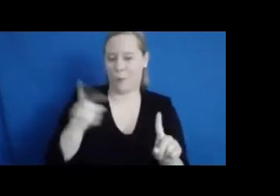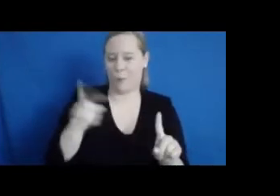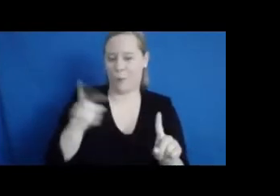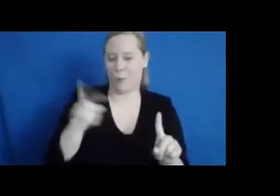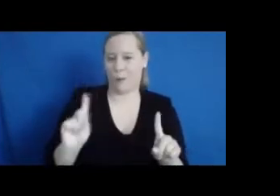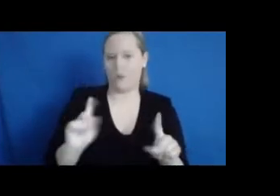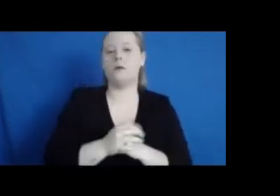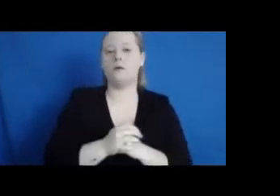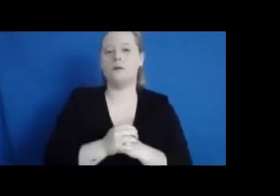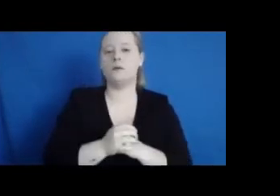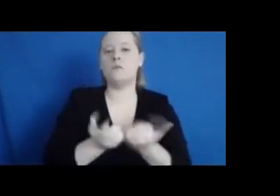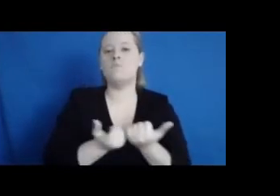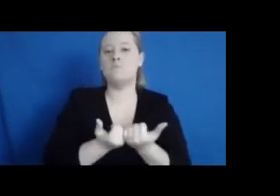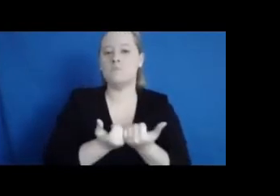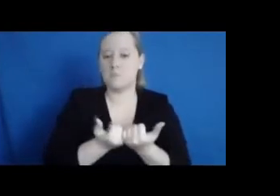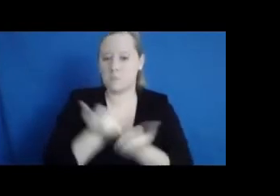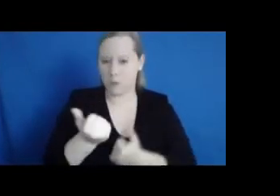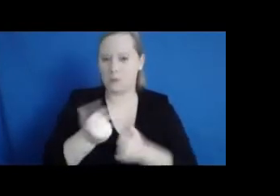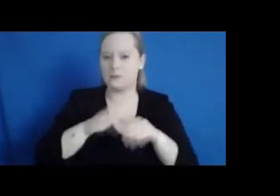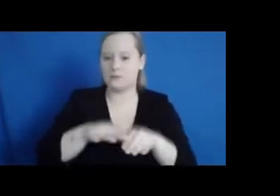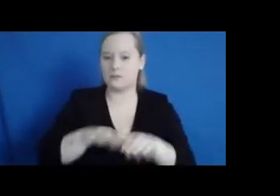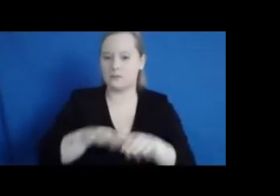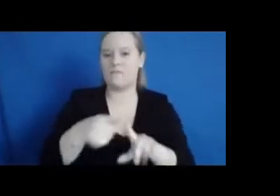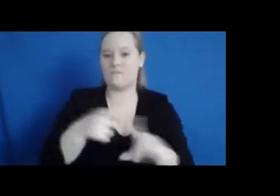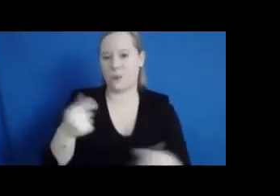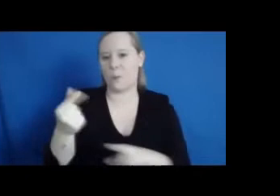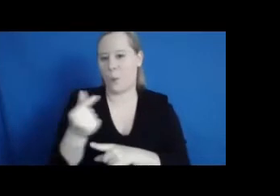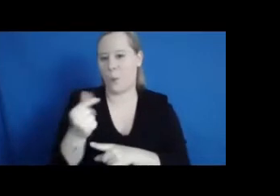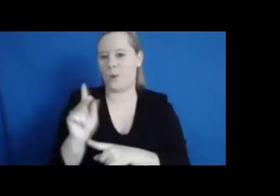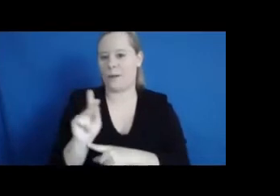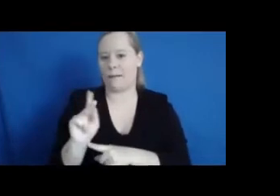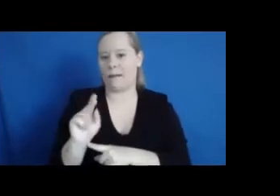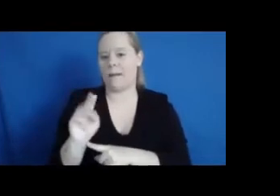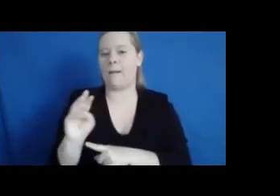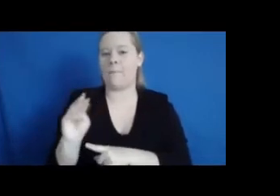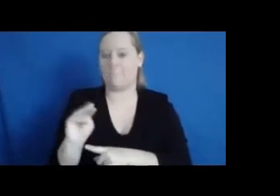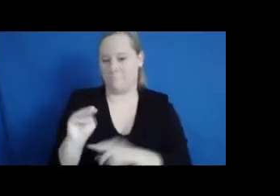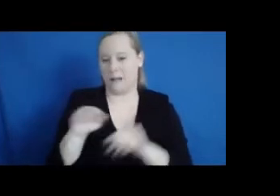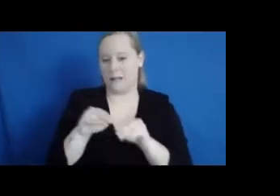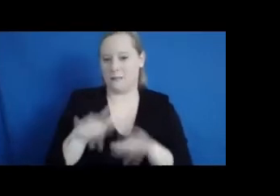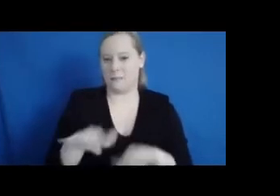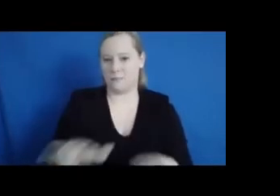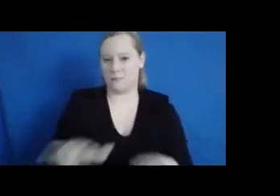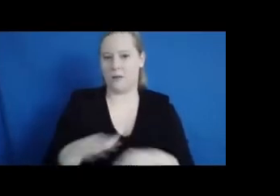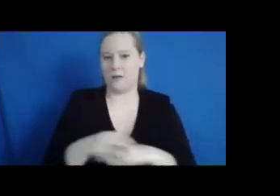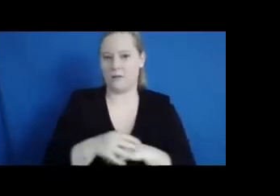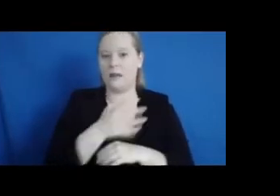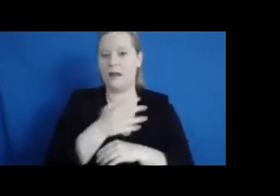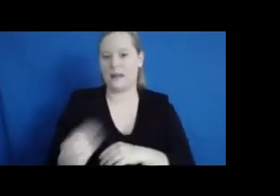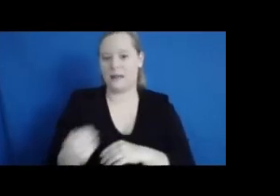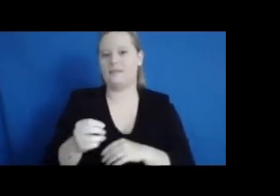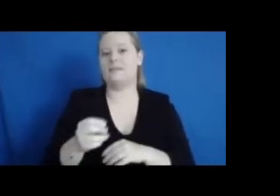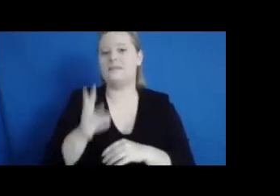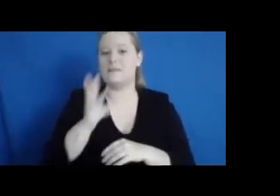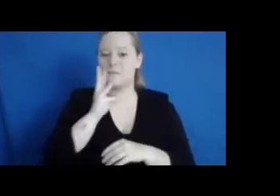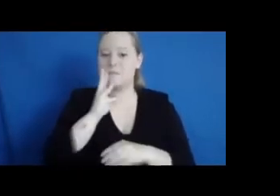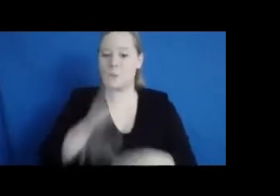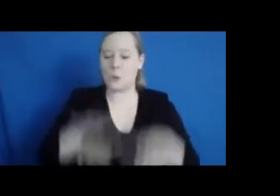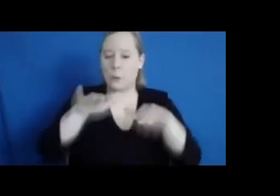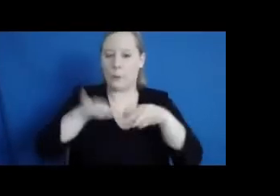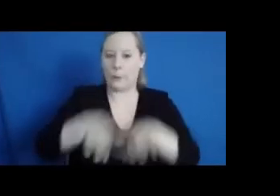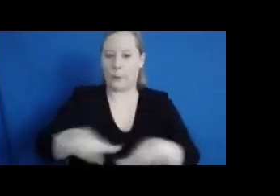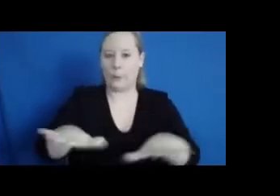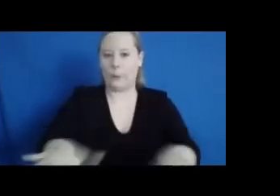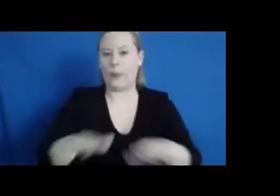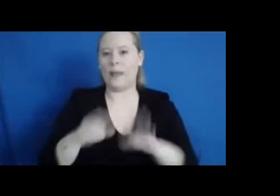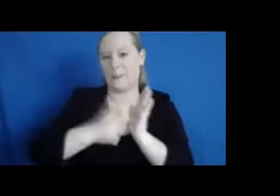predominantly sediment deposits resulting from the Gold King mine spill and legacy floodplain sediment concentration in the Bonita Peak mining district